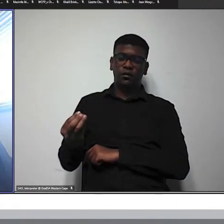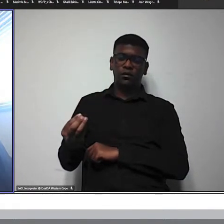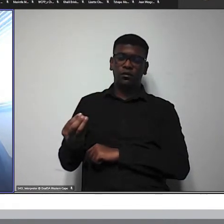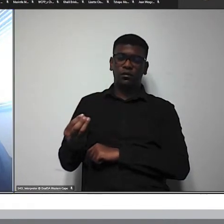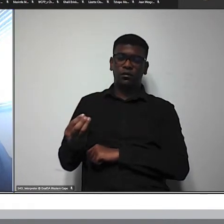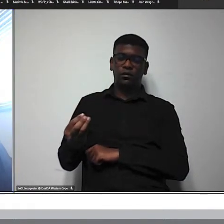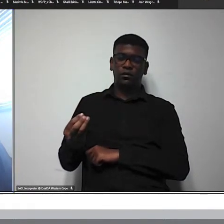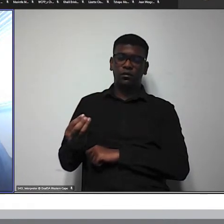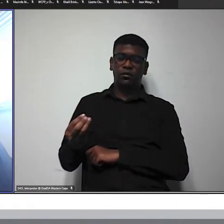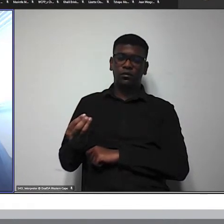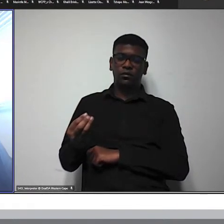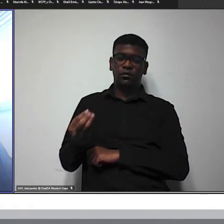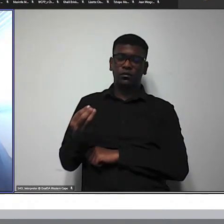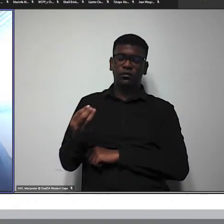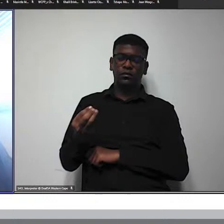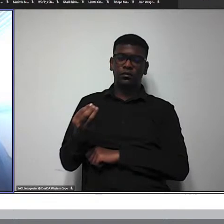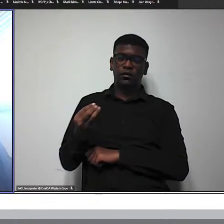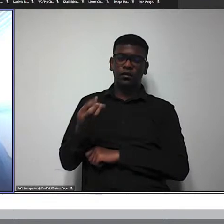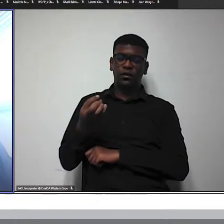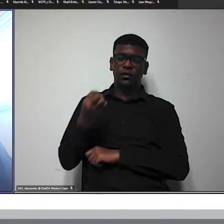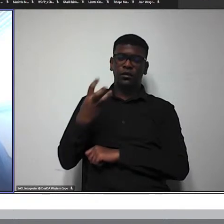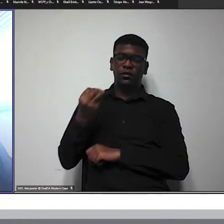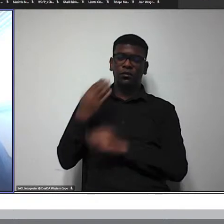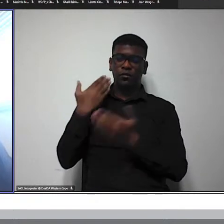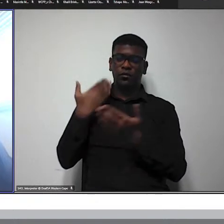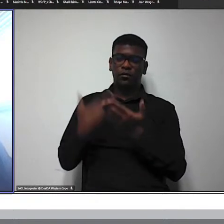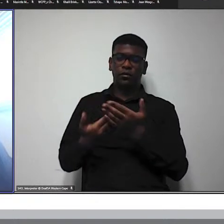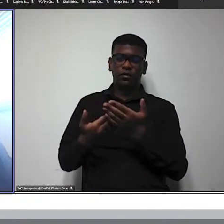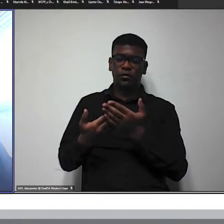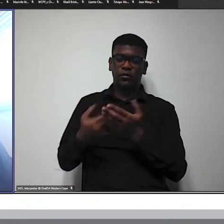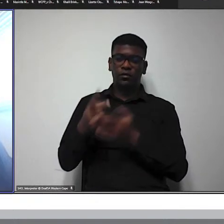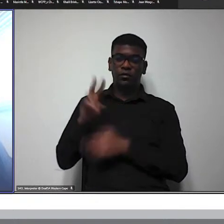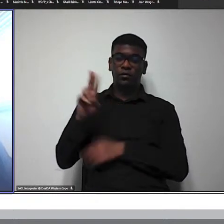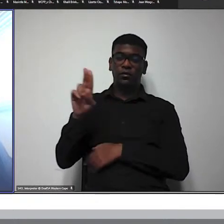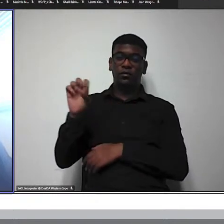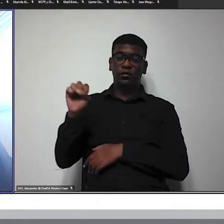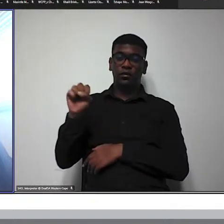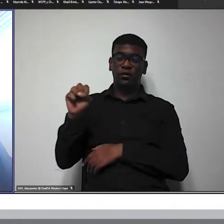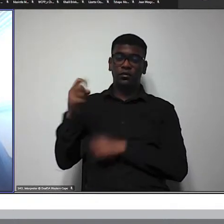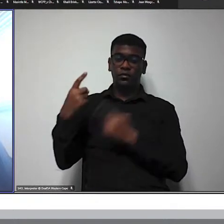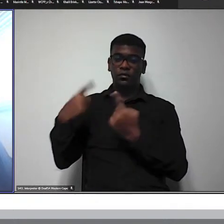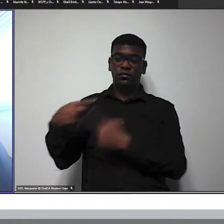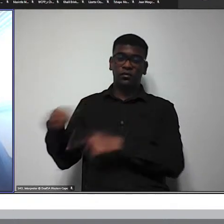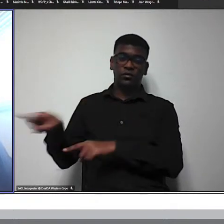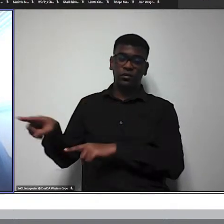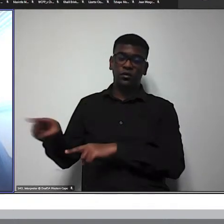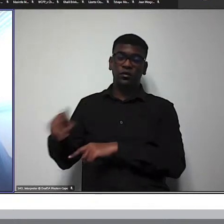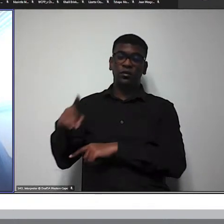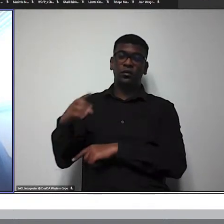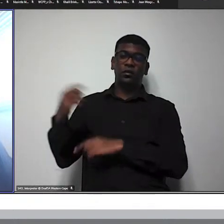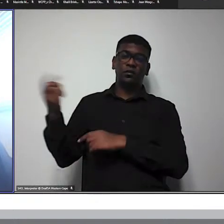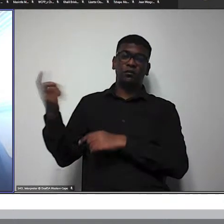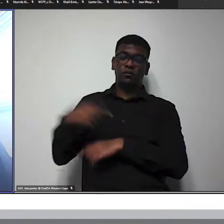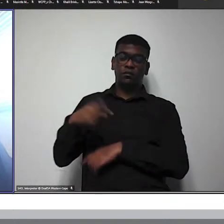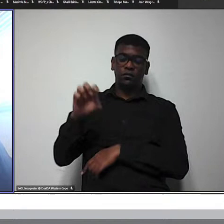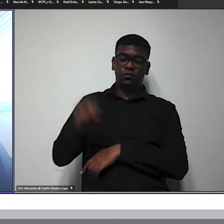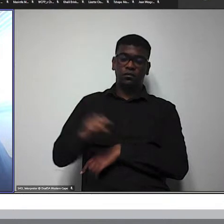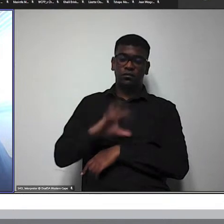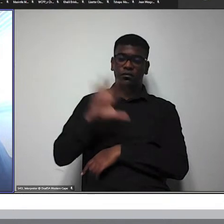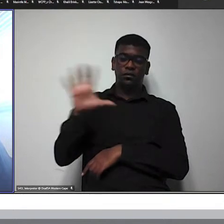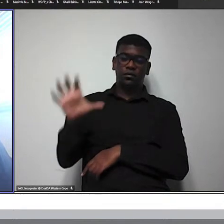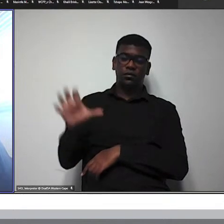any evidence that US is actually dumping actually into South Africa. So definitely, you